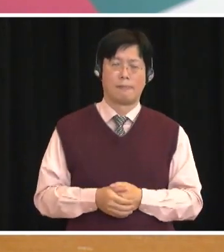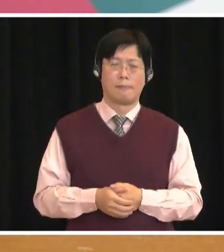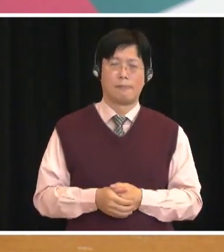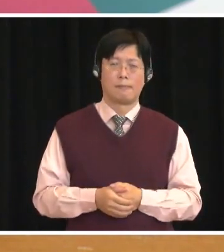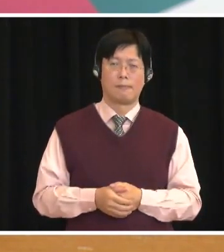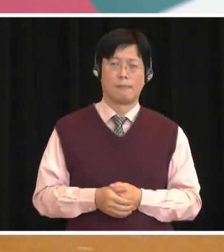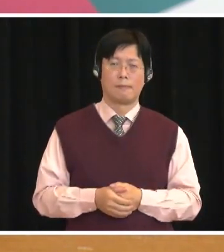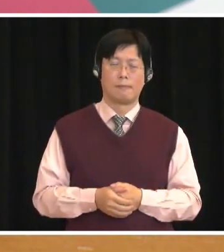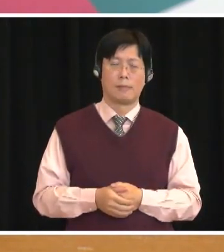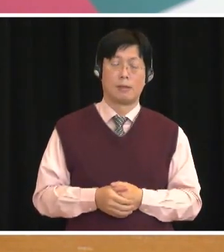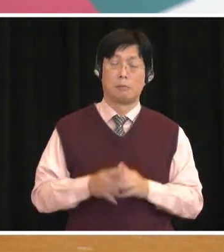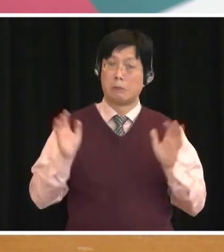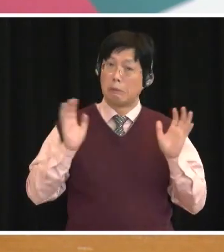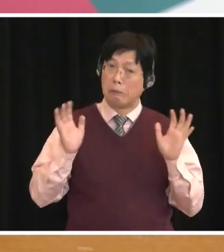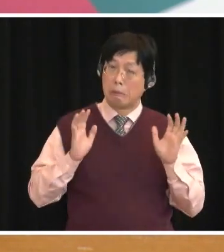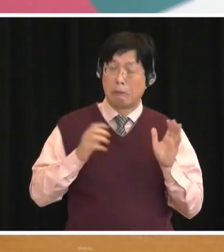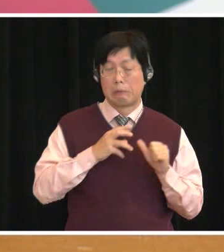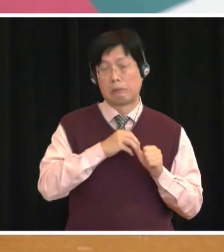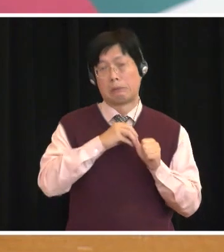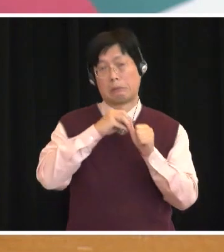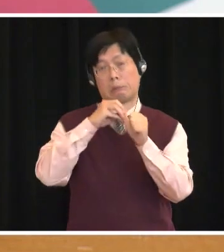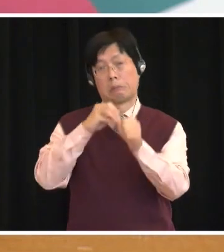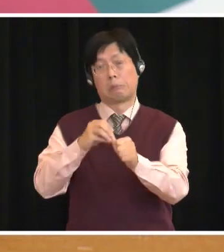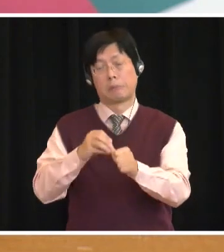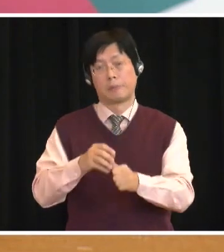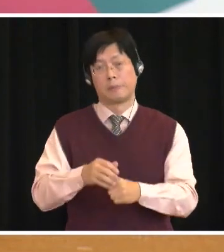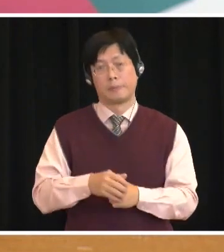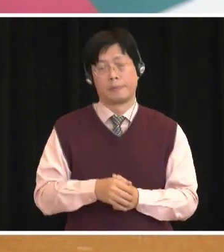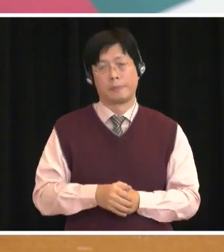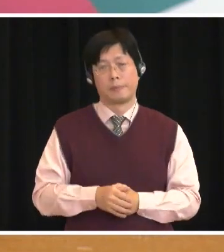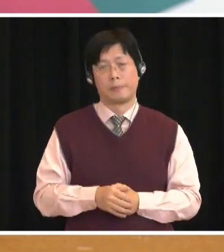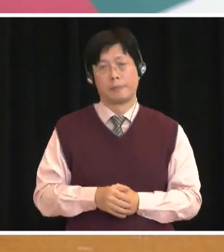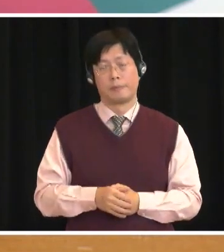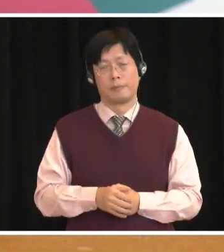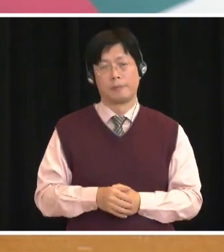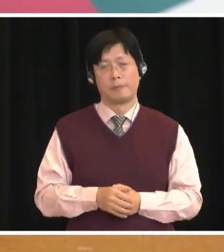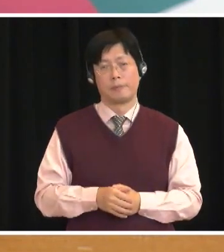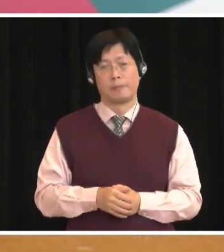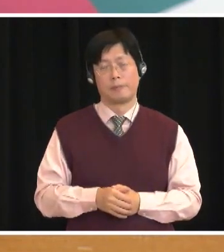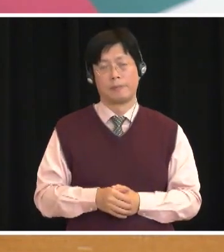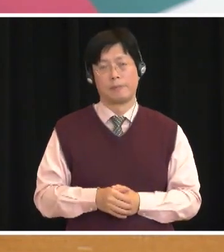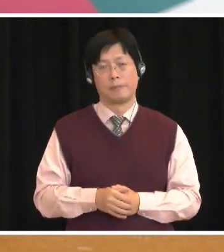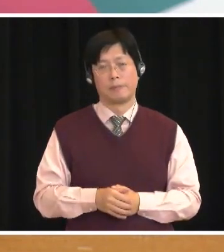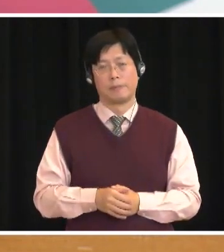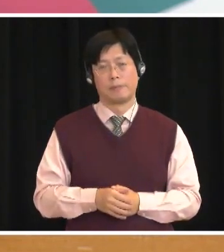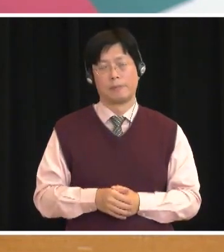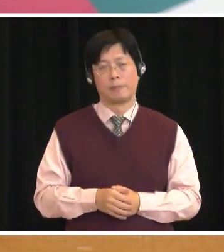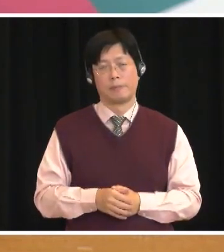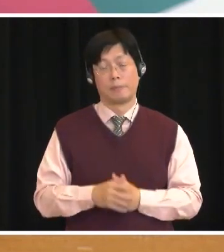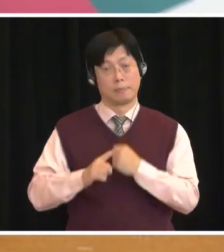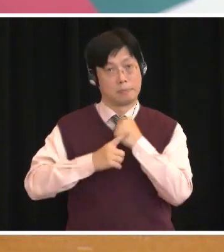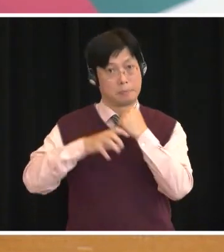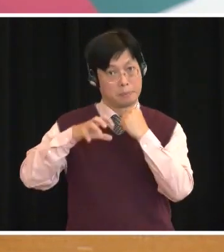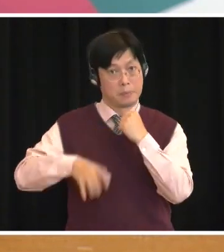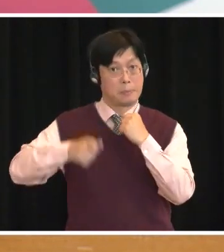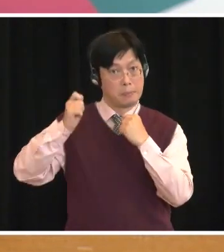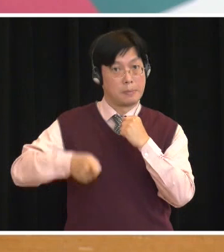detention before saying they should not be in detention, or before the court decides that they should not